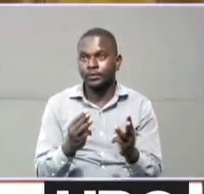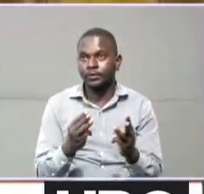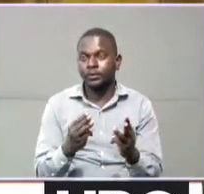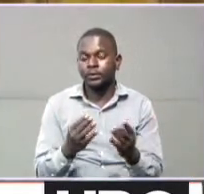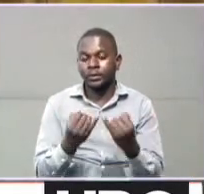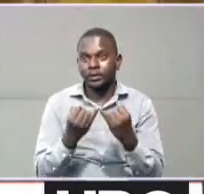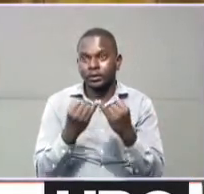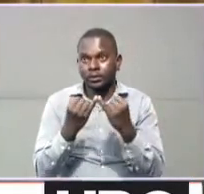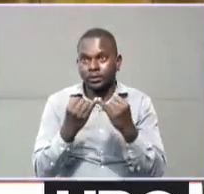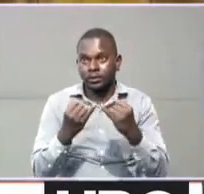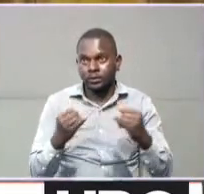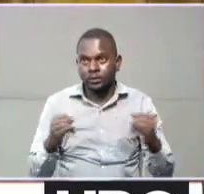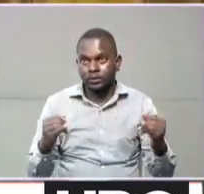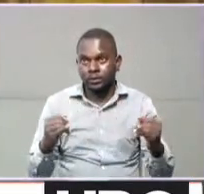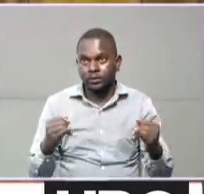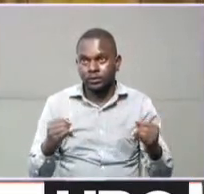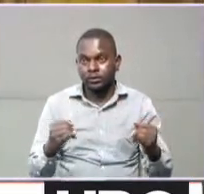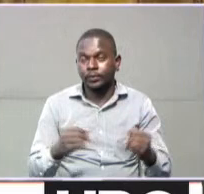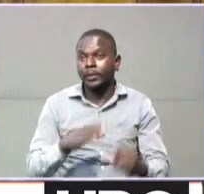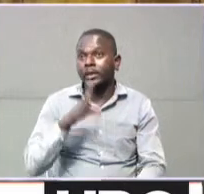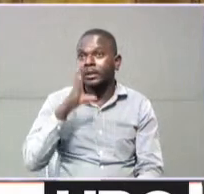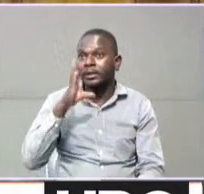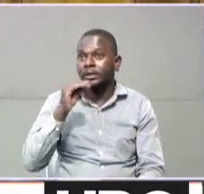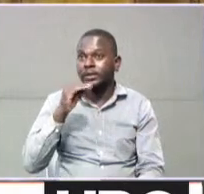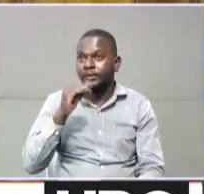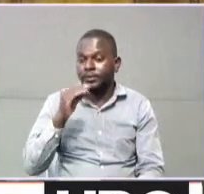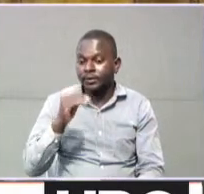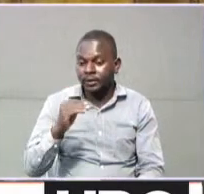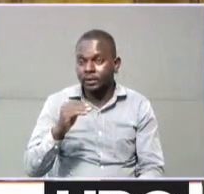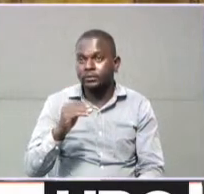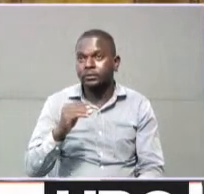independents are designated by the speaker